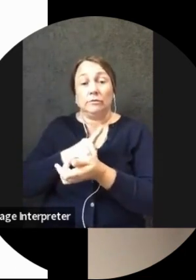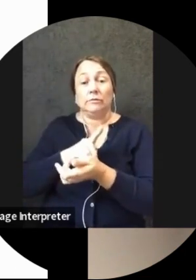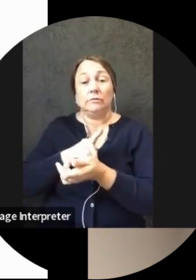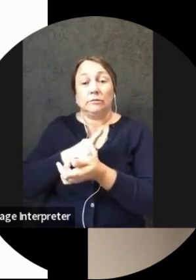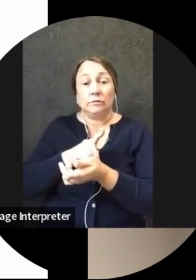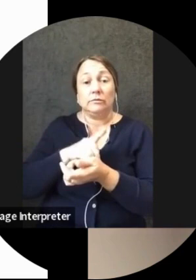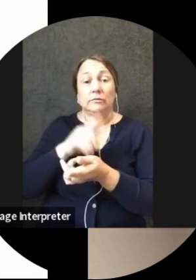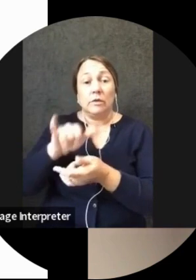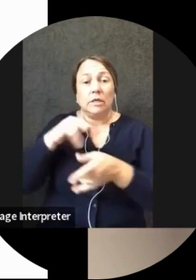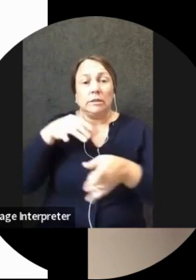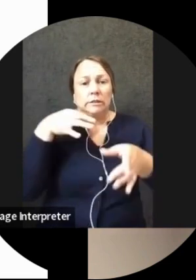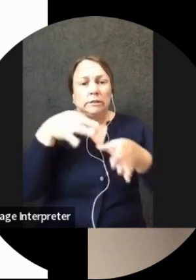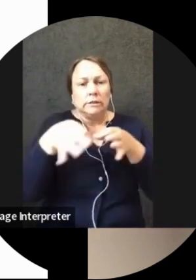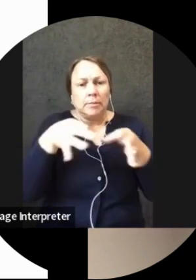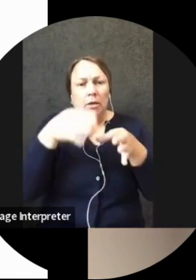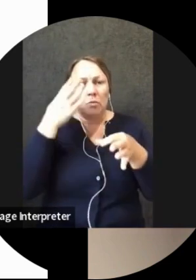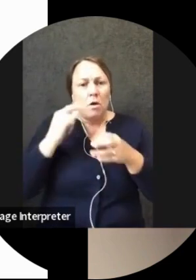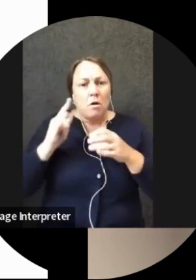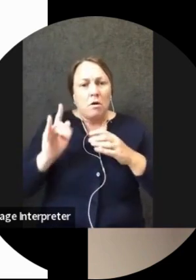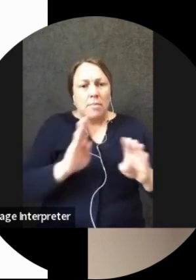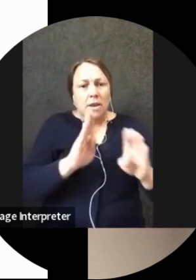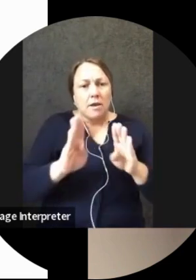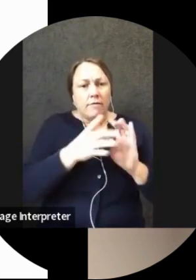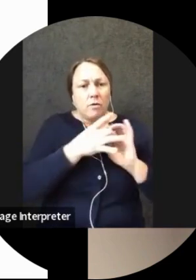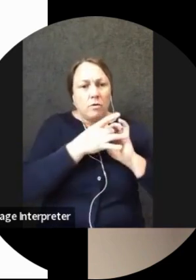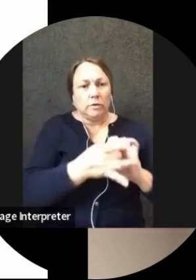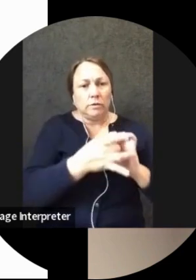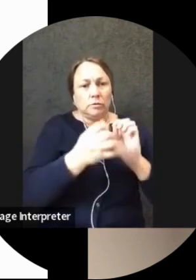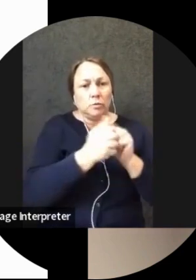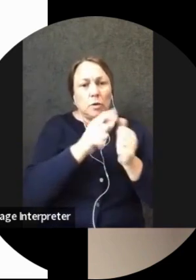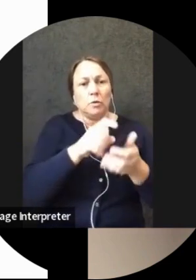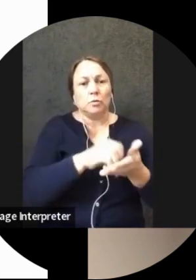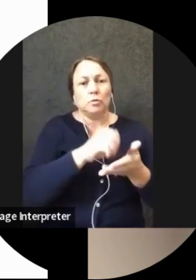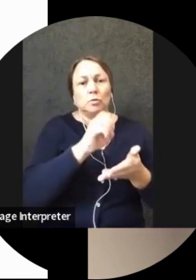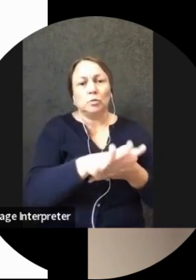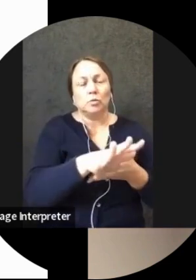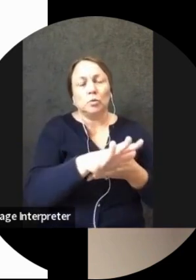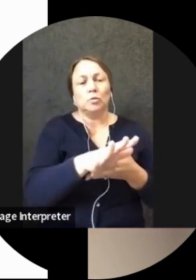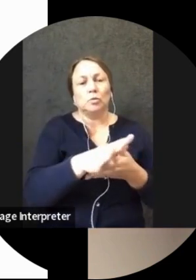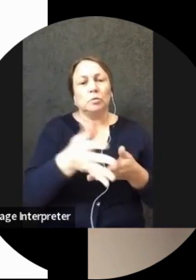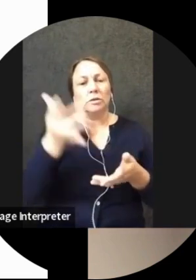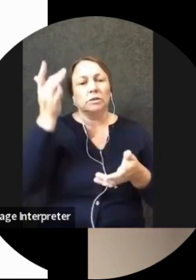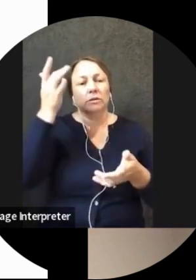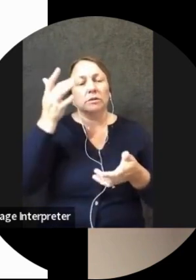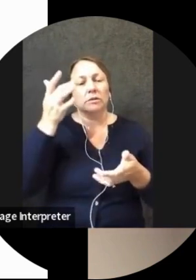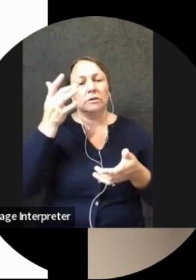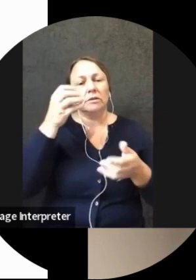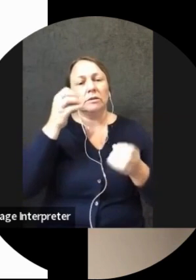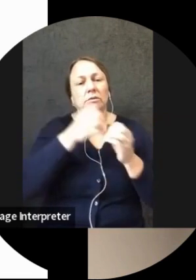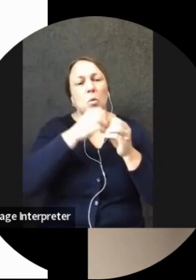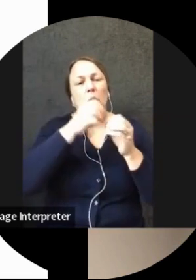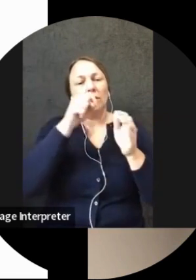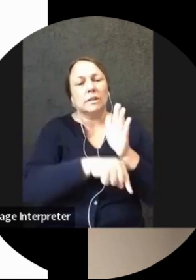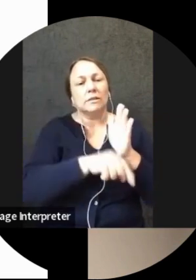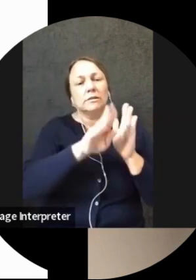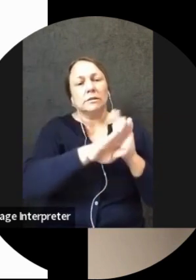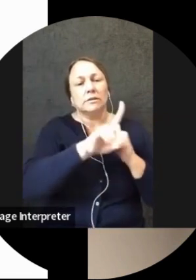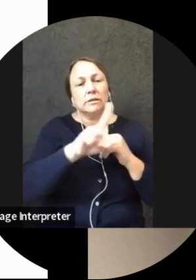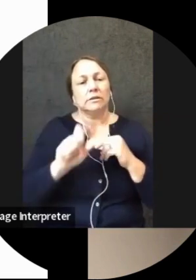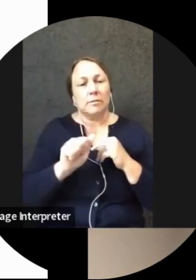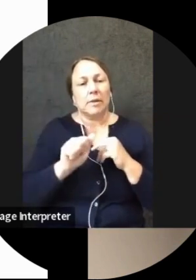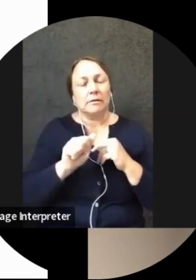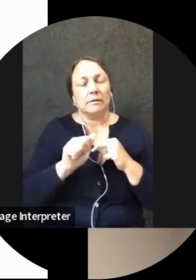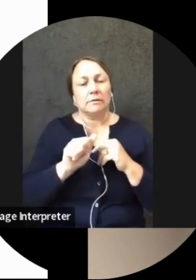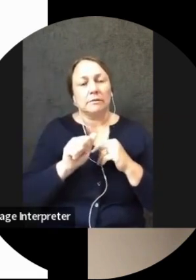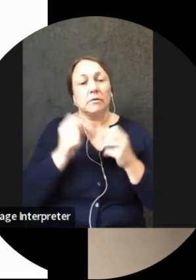that explains why the behavior is related to the student's diagnosis. The more detail, the better, but a lot